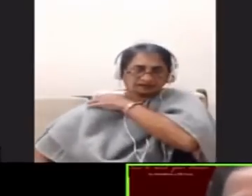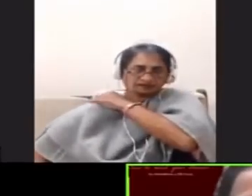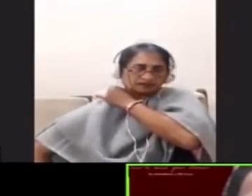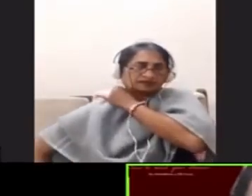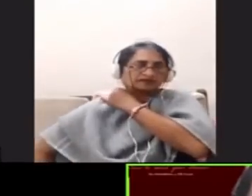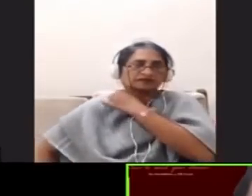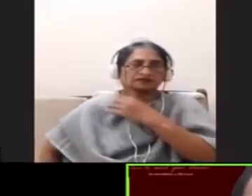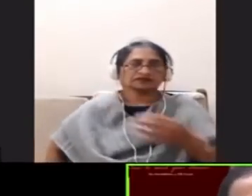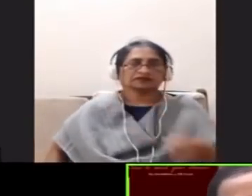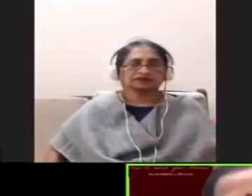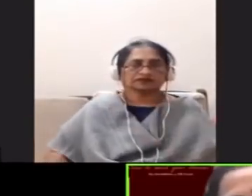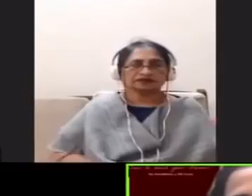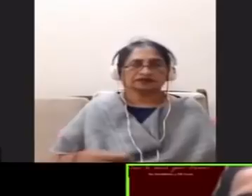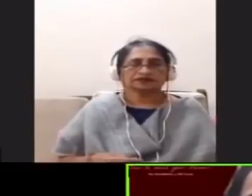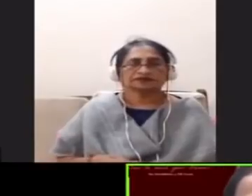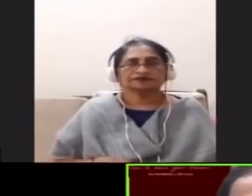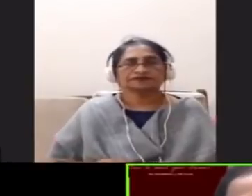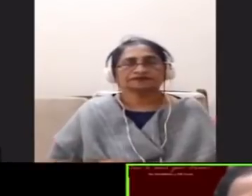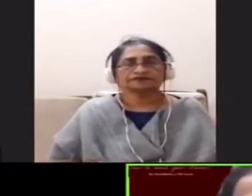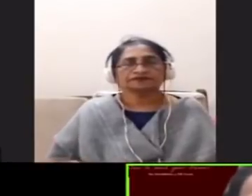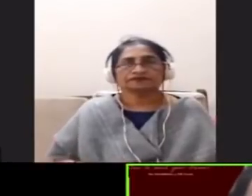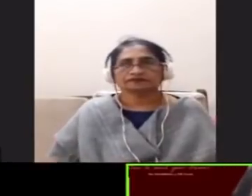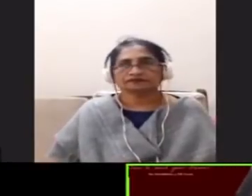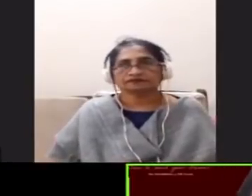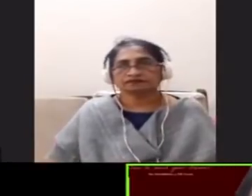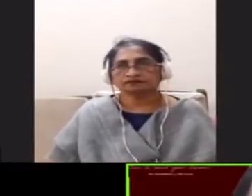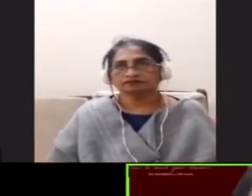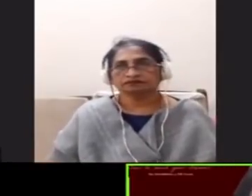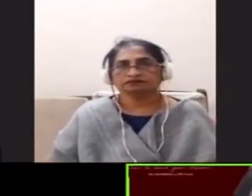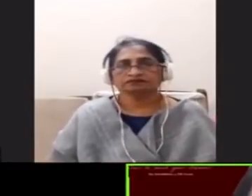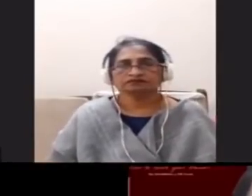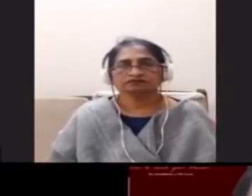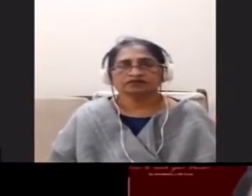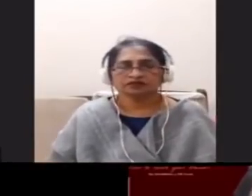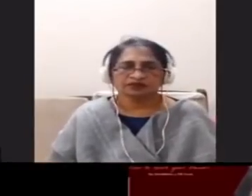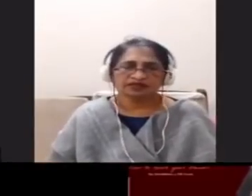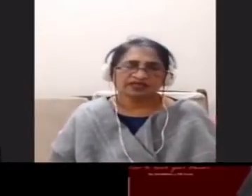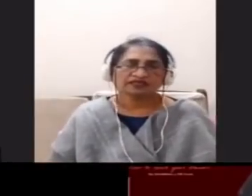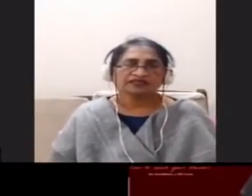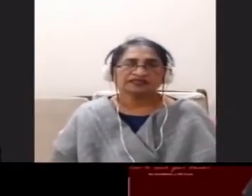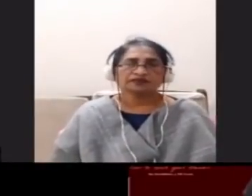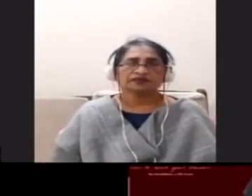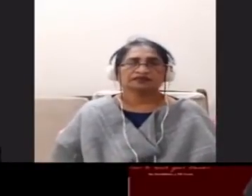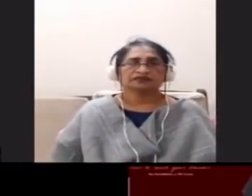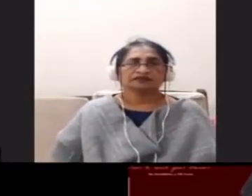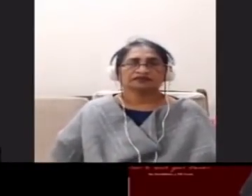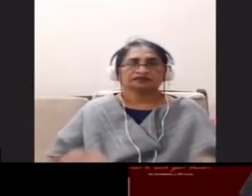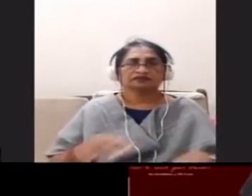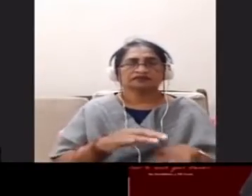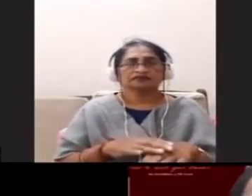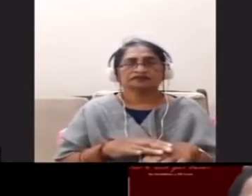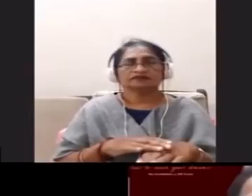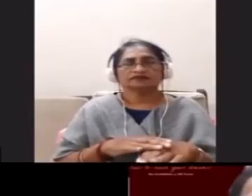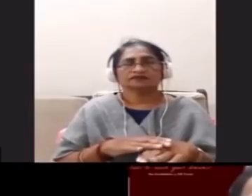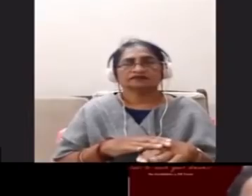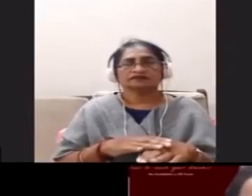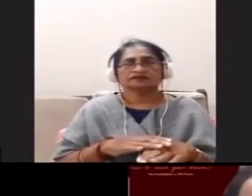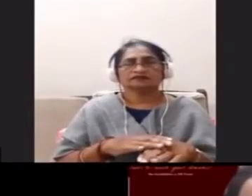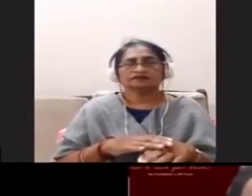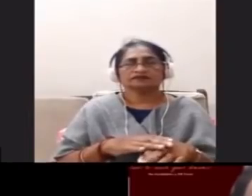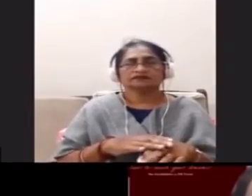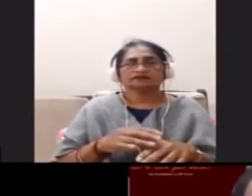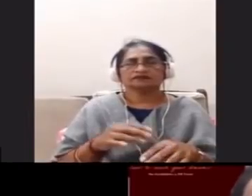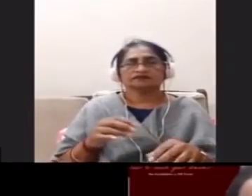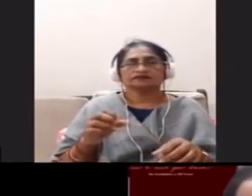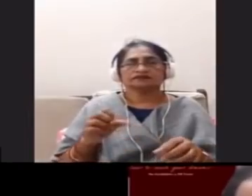you, ma'am. Thank you so much. Thank you. On behalf of the Ministry of Gender, Labour and Social